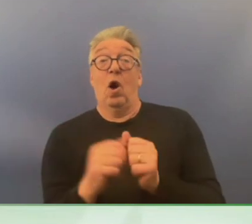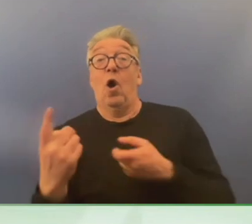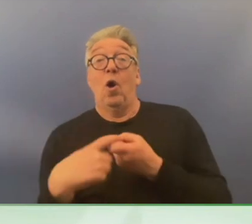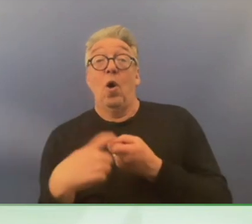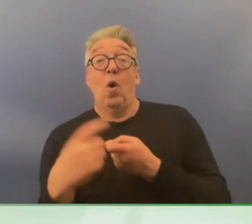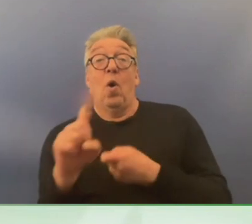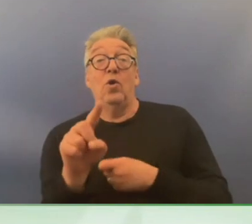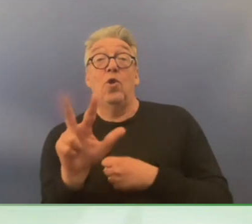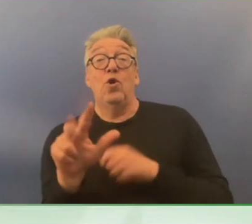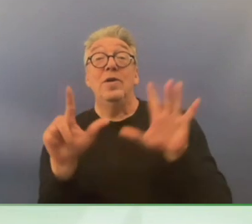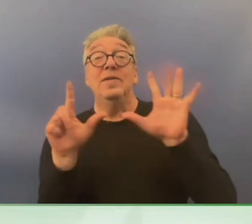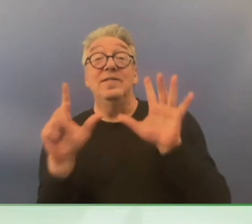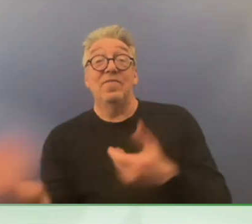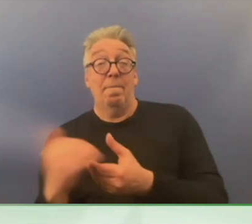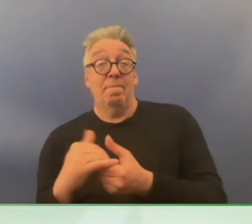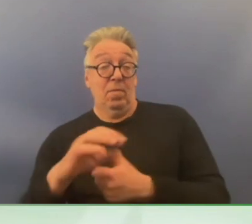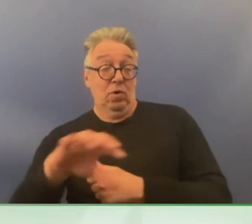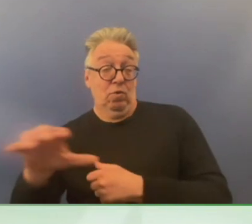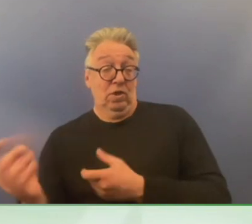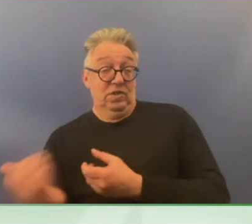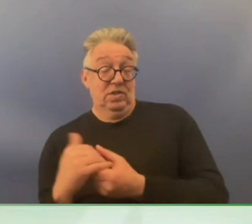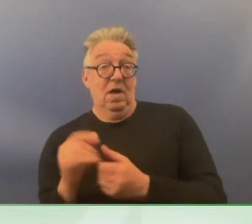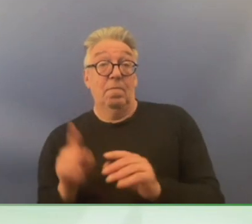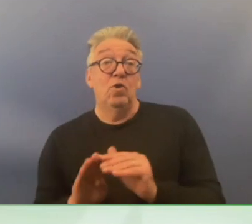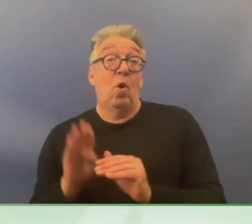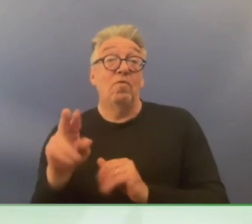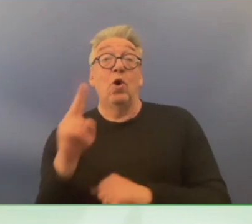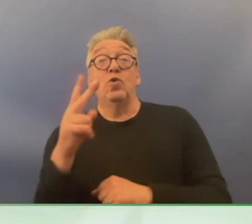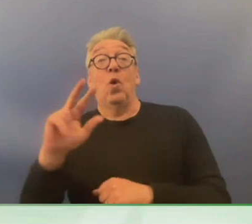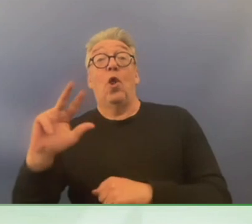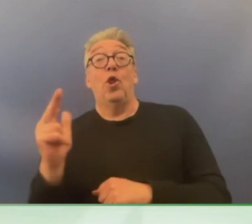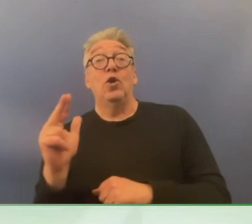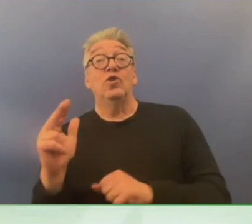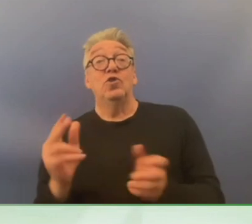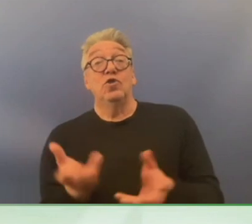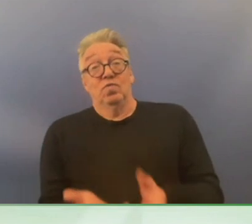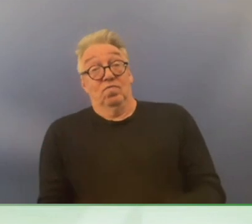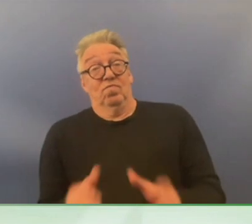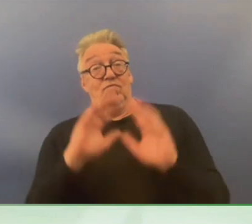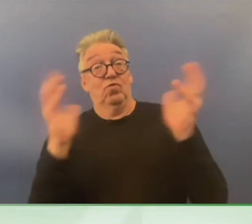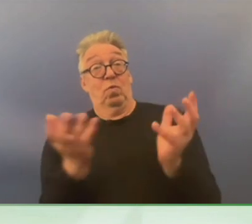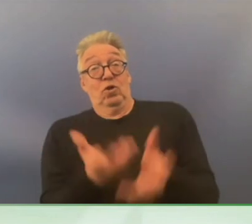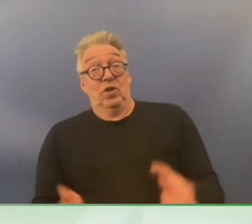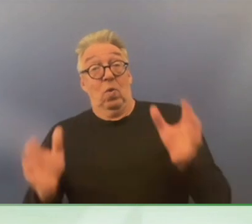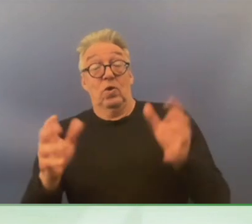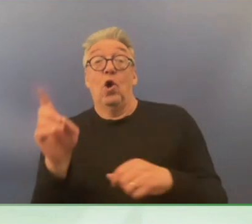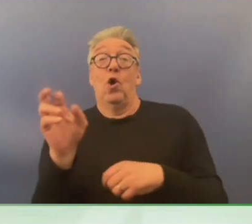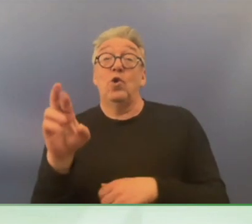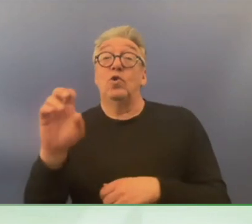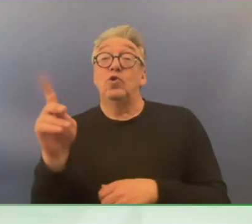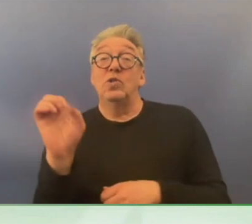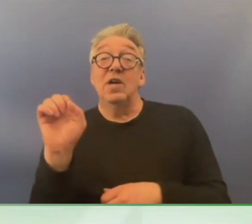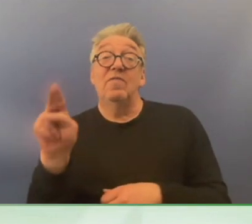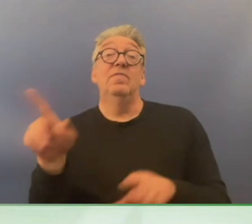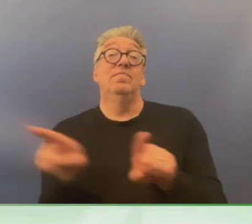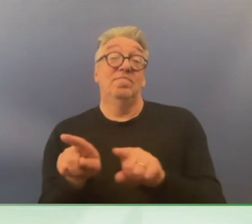137 member countries and over 2/3 of the global south. Dr. Joseph is also a professor of deaf